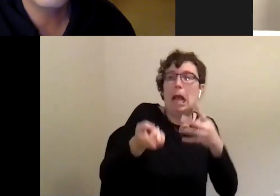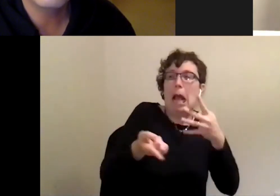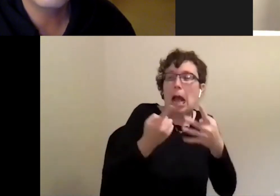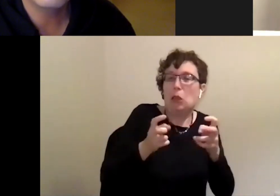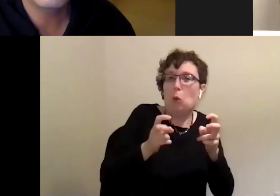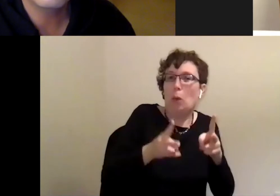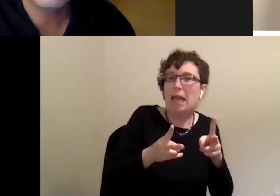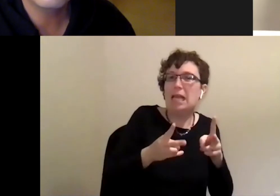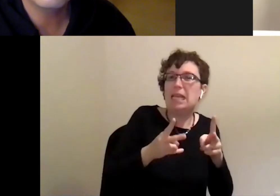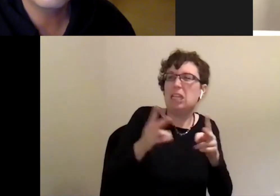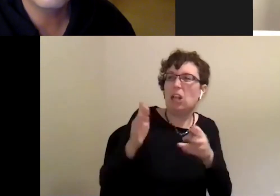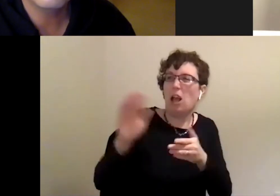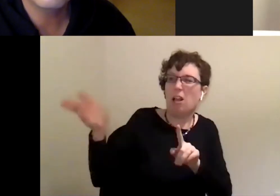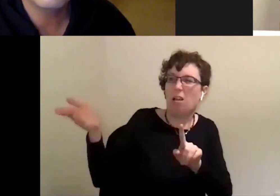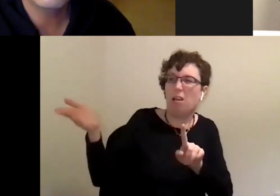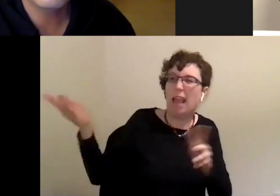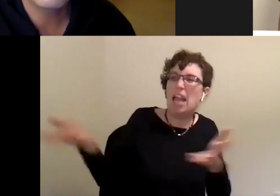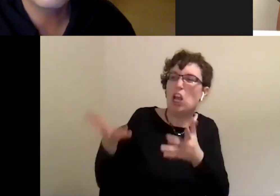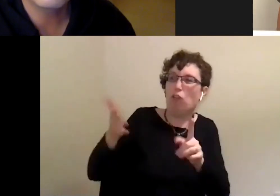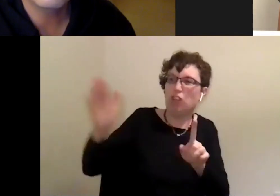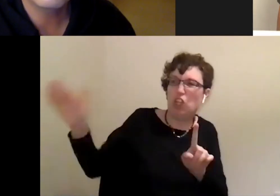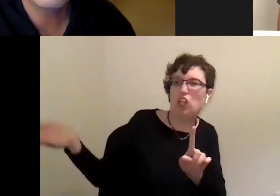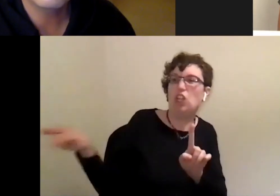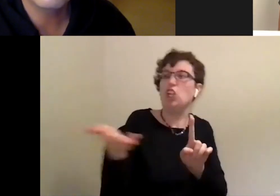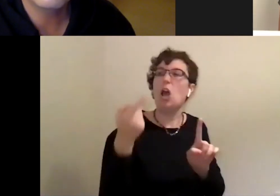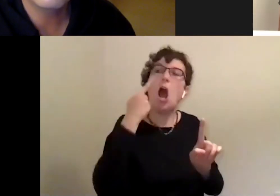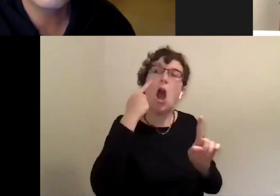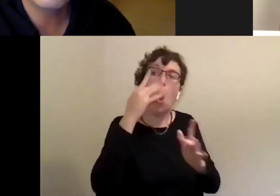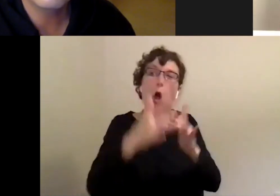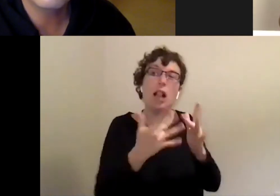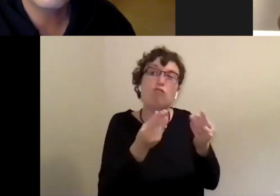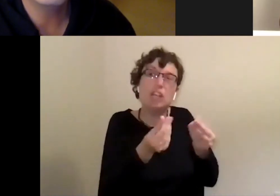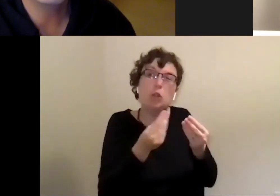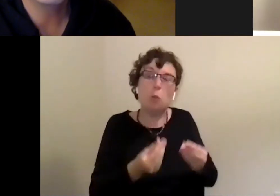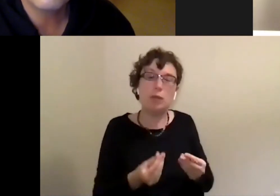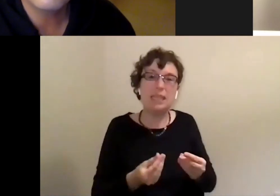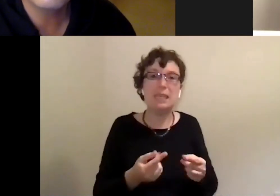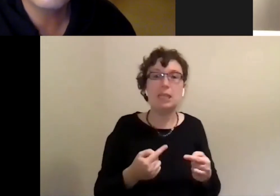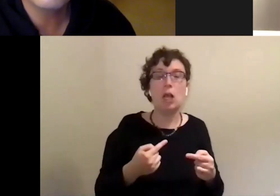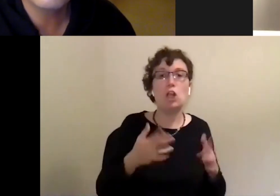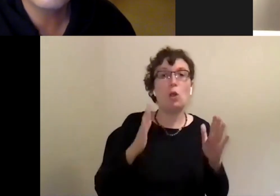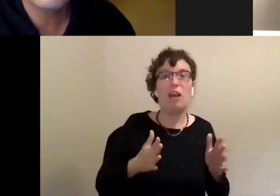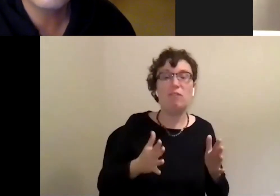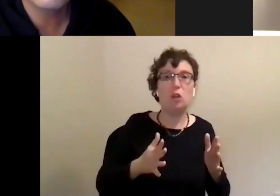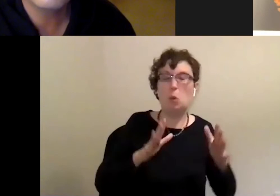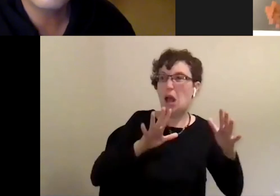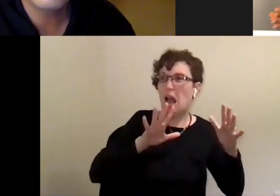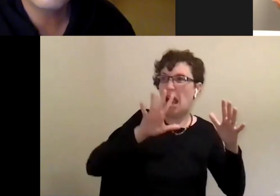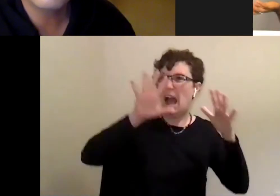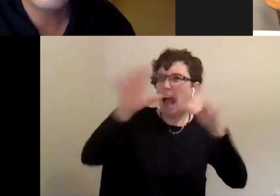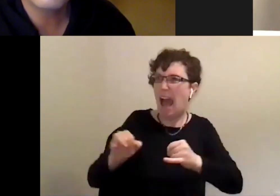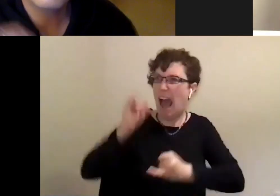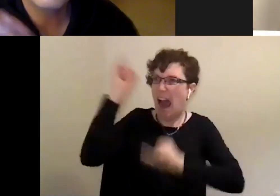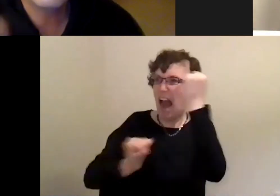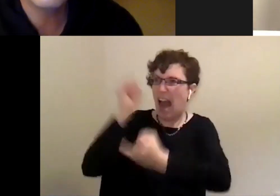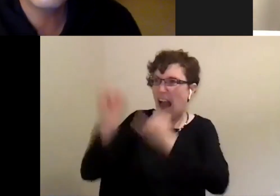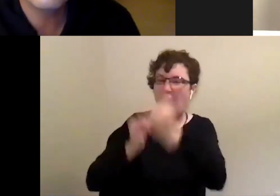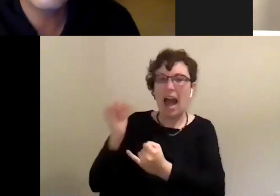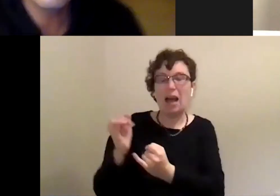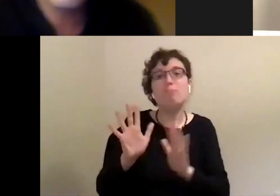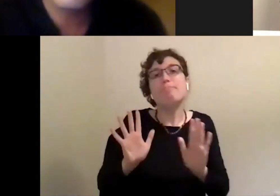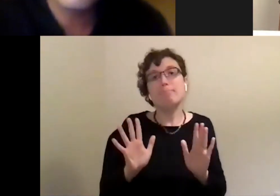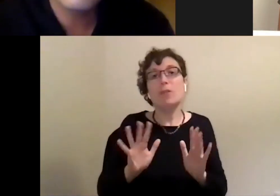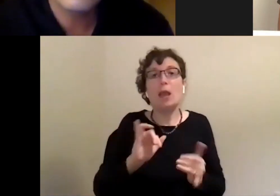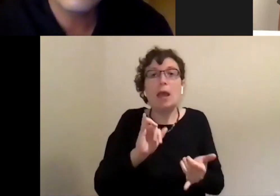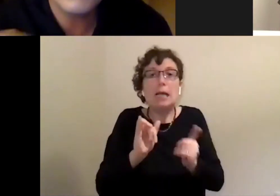rather than just trying to call them out and make them feel bad, because everyone doesn't always do things with bad intentions, is what I'm trying to